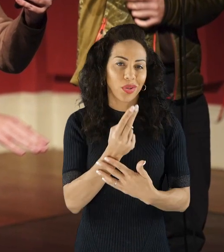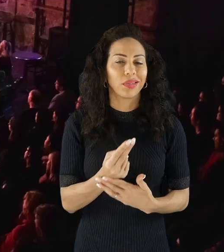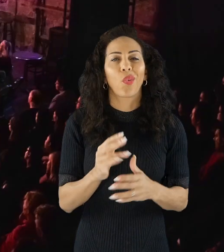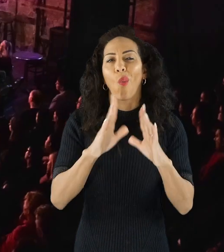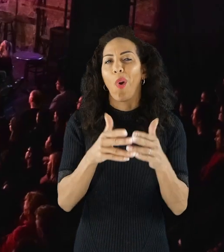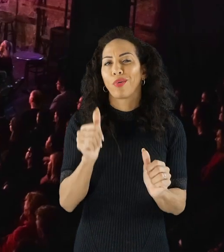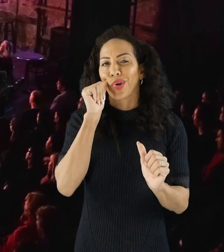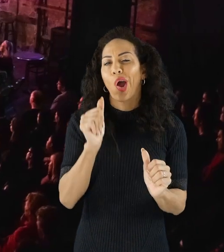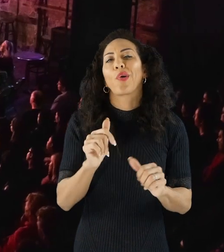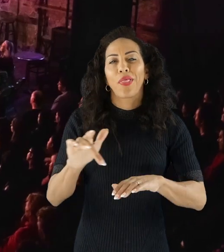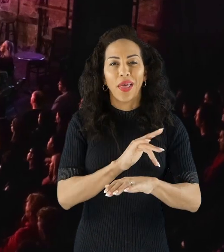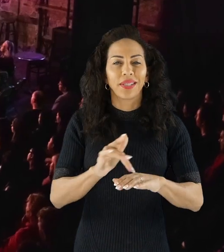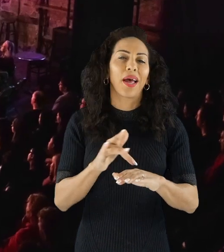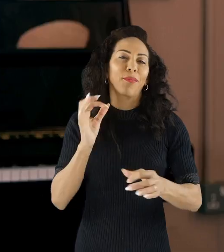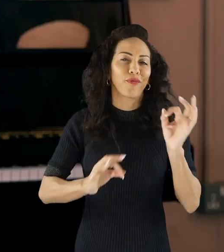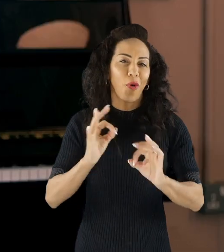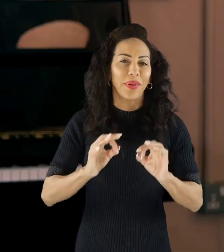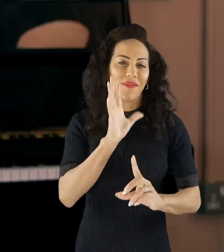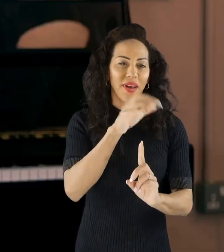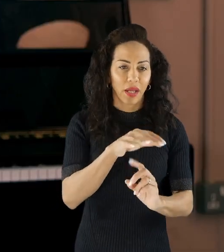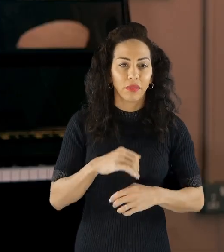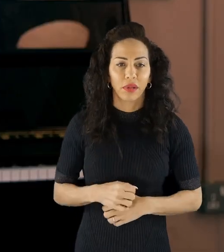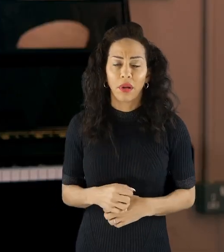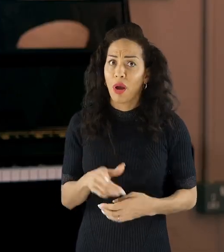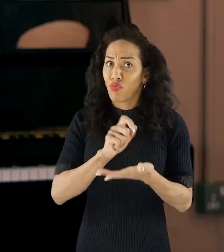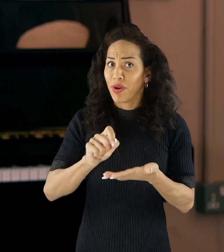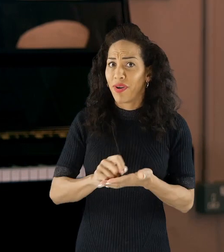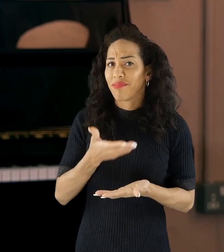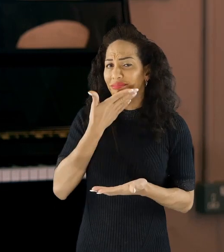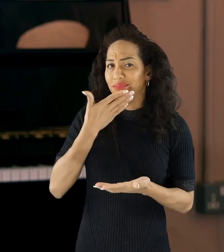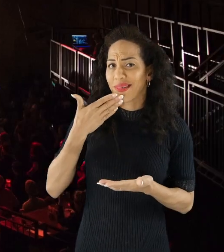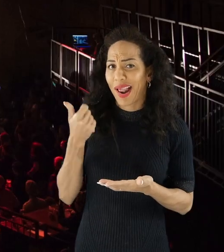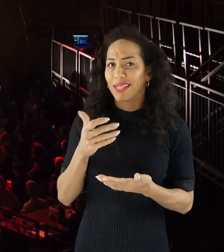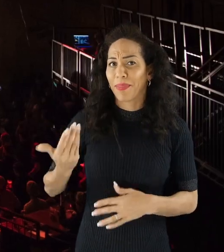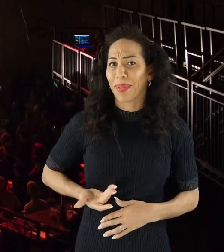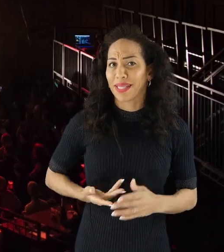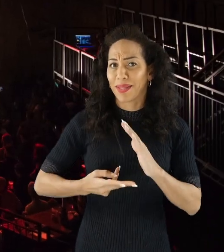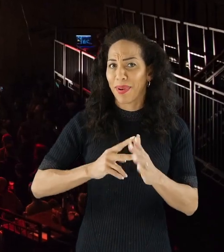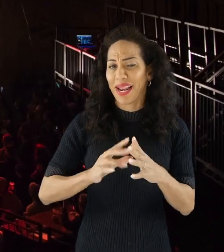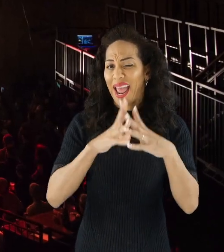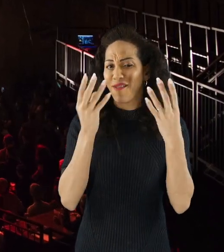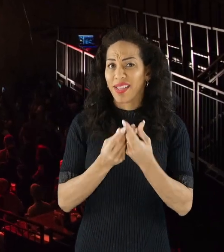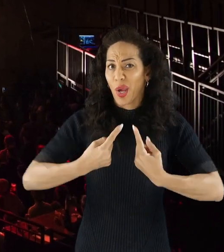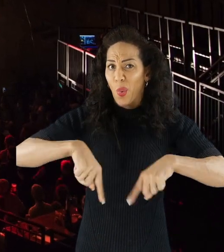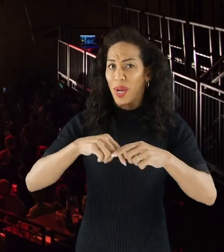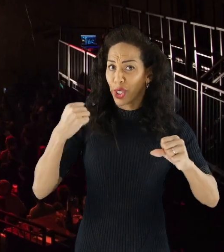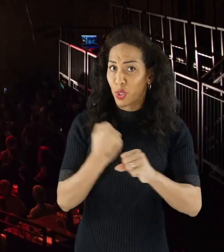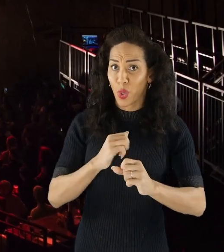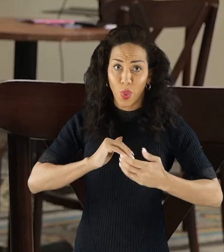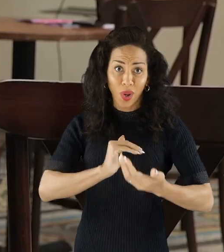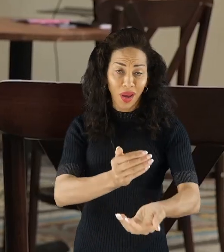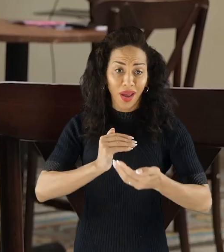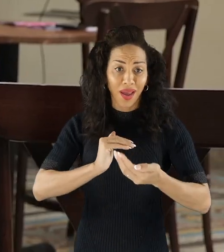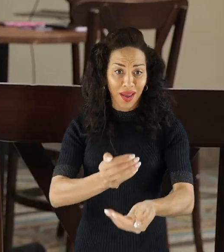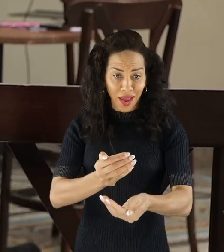a world-class theatre and performance venue. Well, we've written a really nice business plan. Everything we do, we want